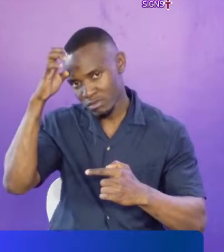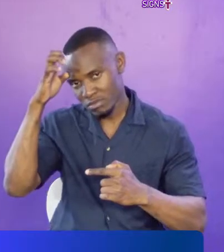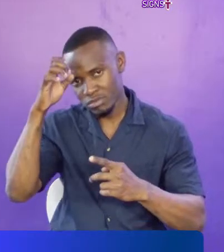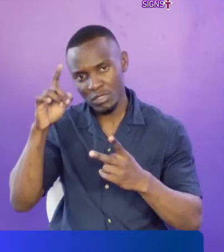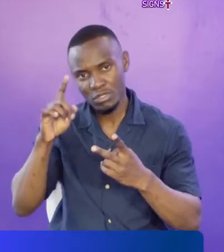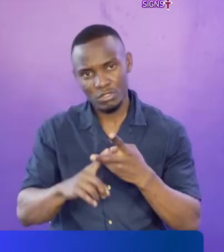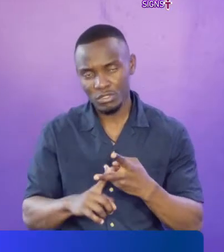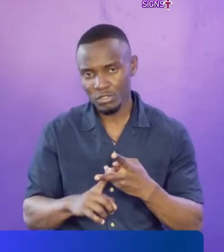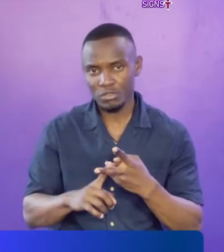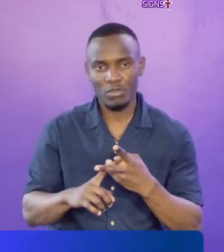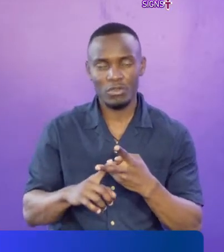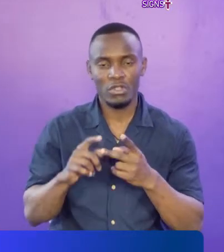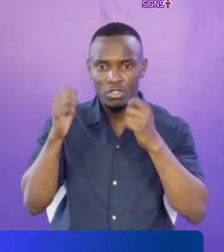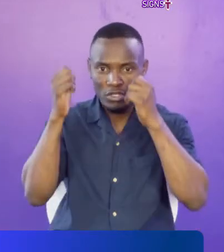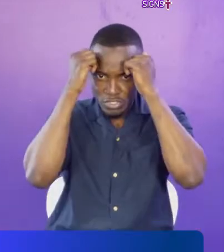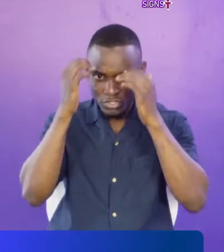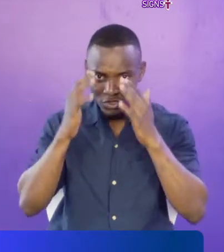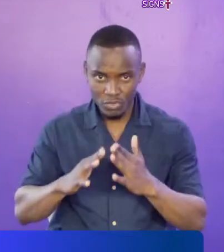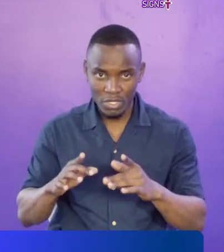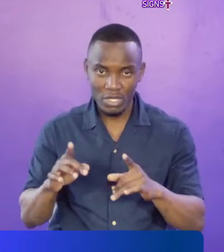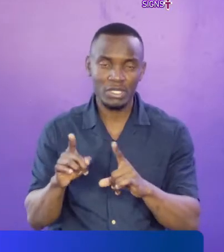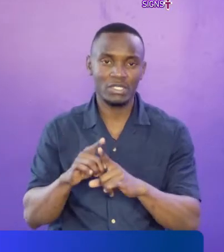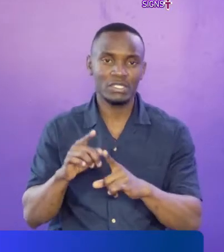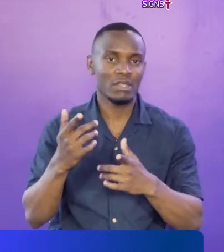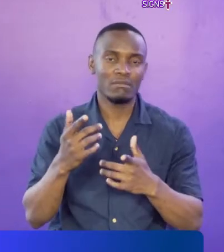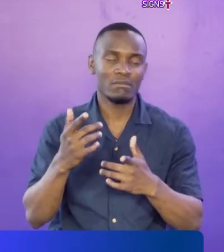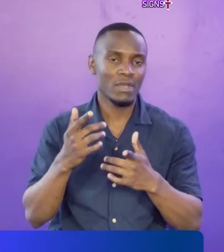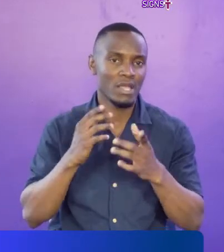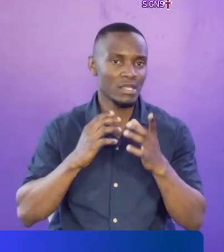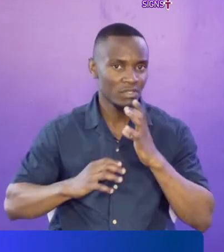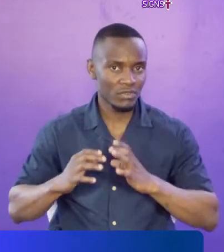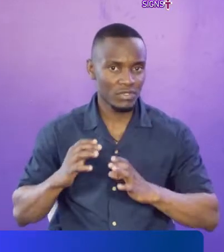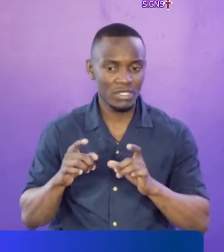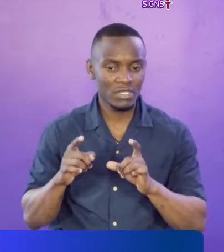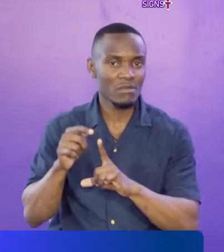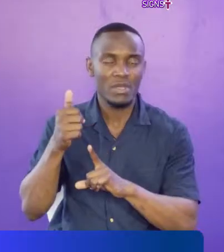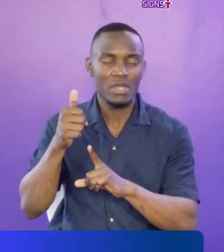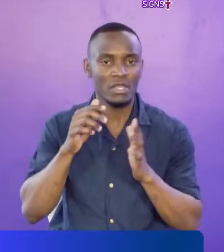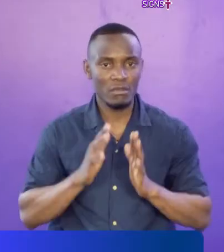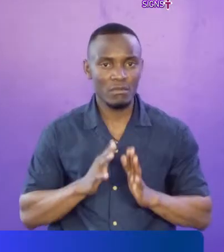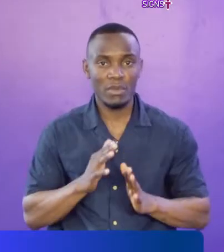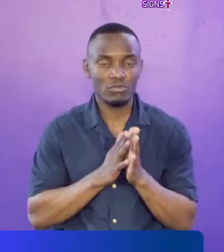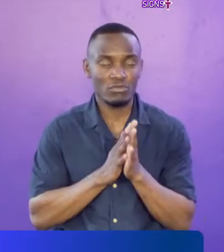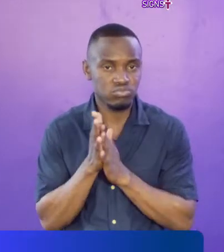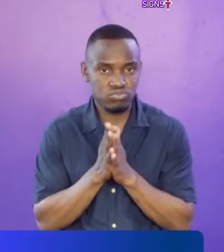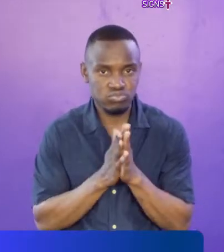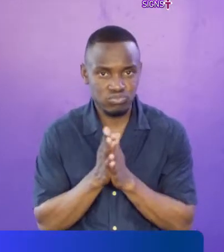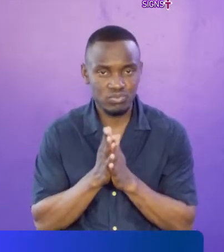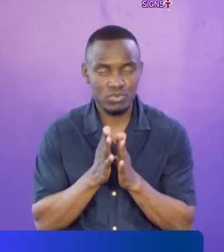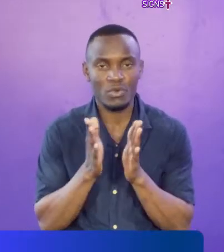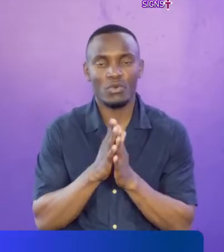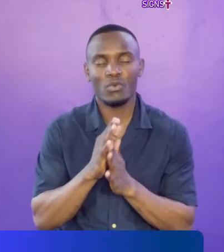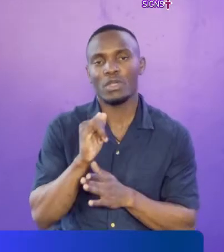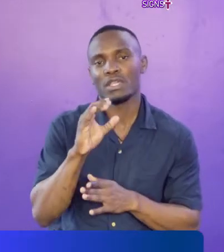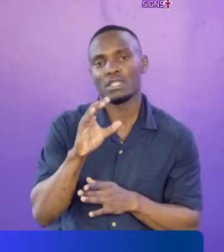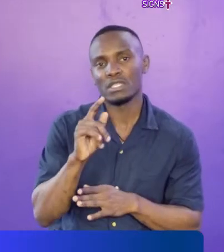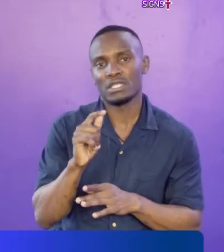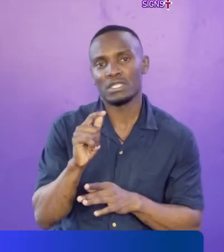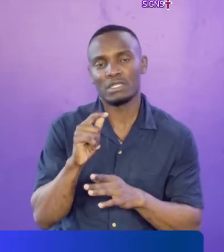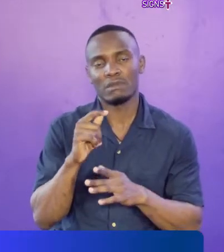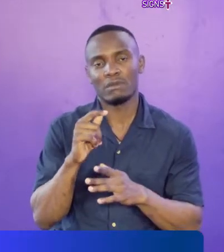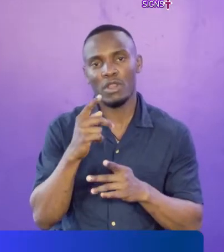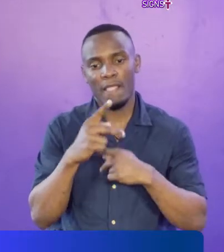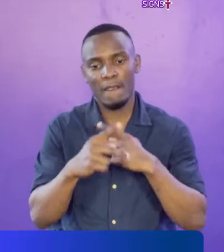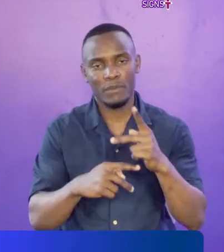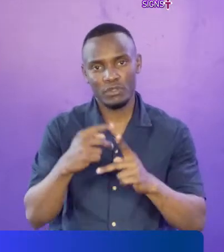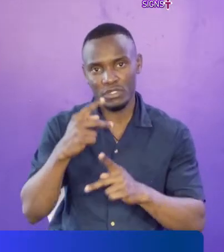any other person who is passionate around ICT processes, policies, research, and our